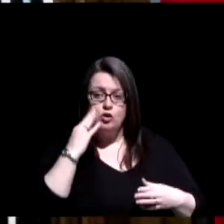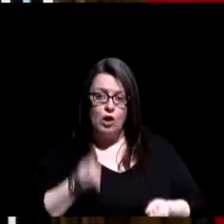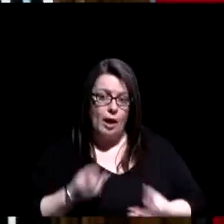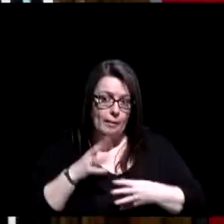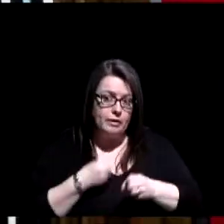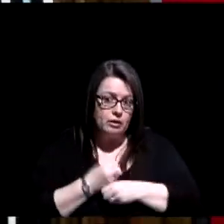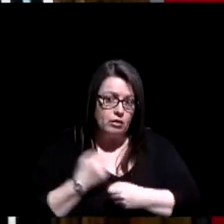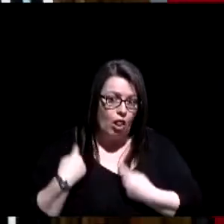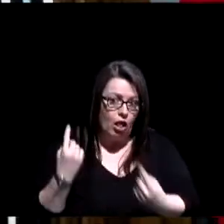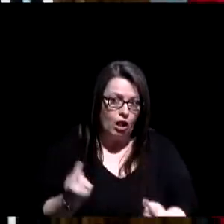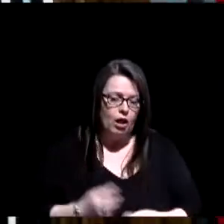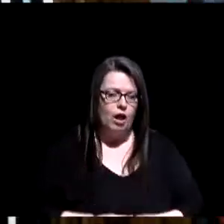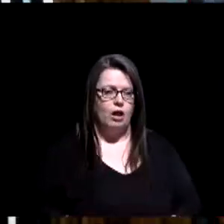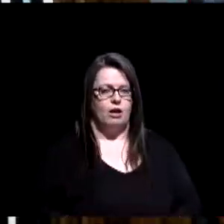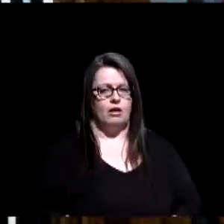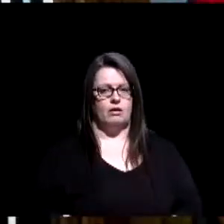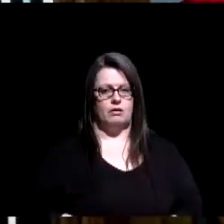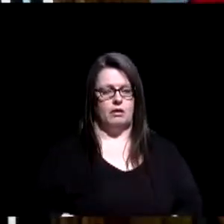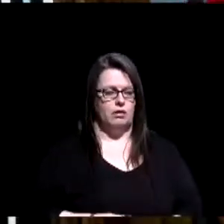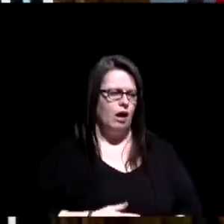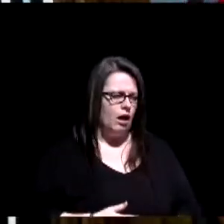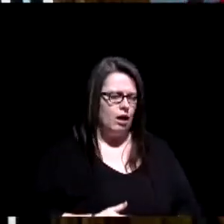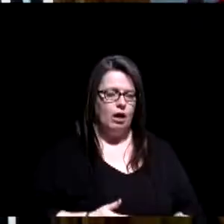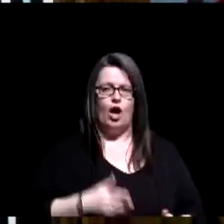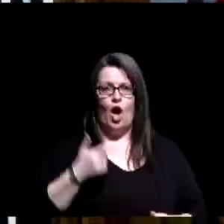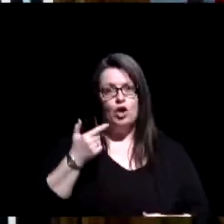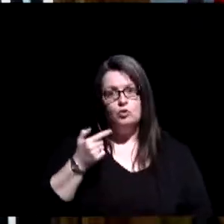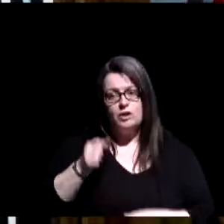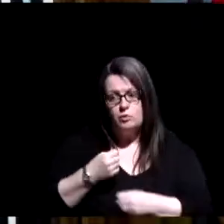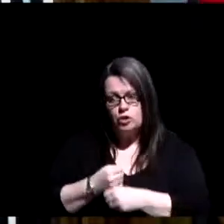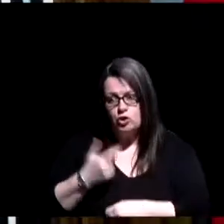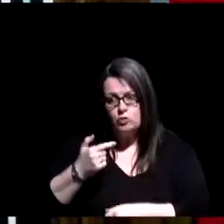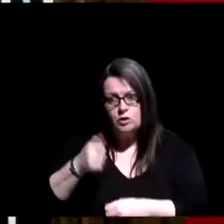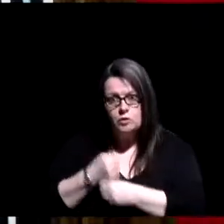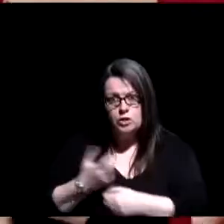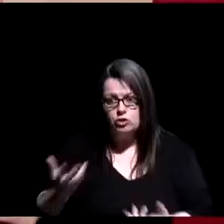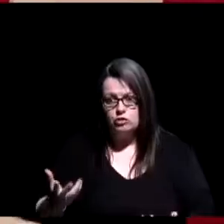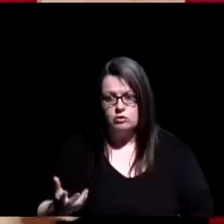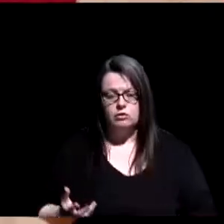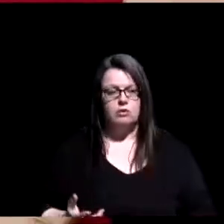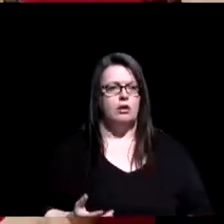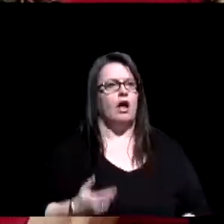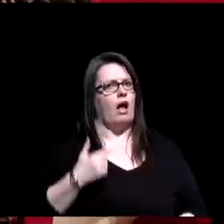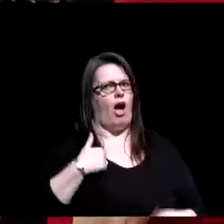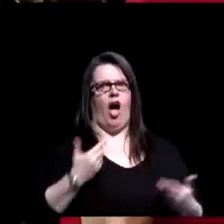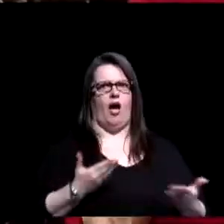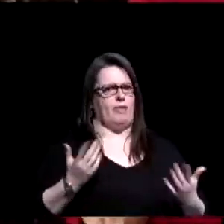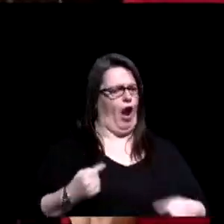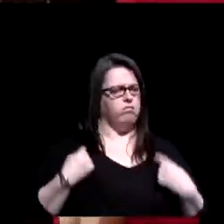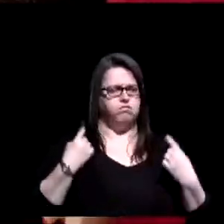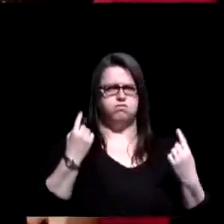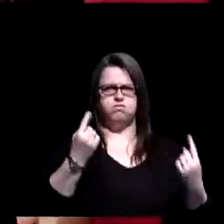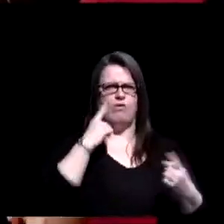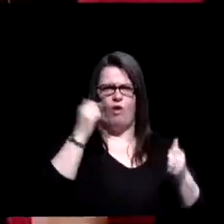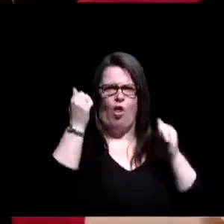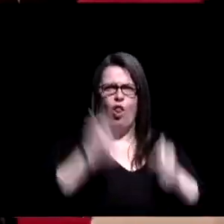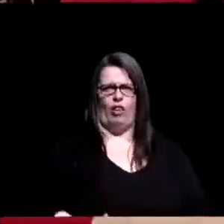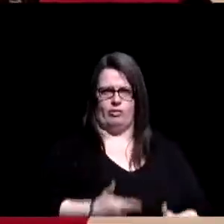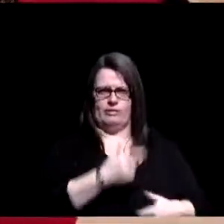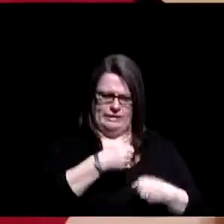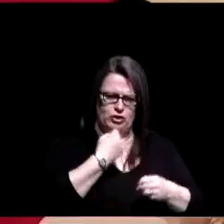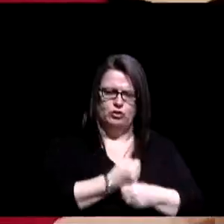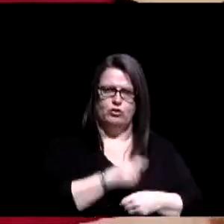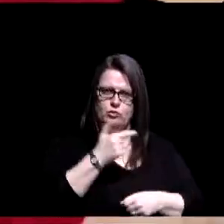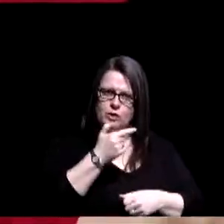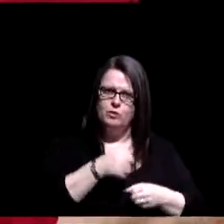that makes? That- 21 years, Kevin. 21 years. And you know what? I've been here for all of them. Oh,